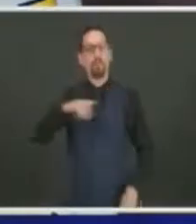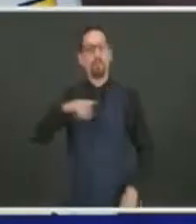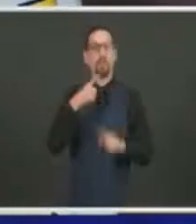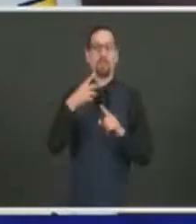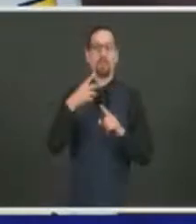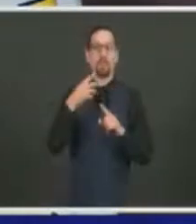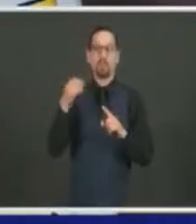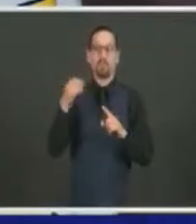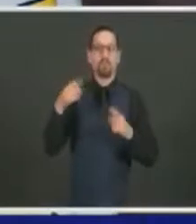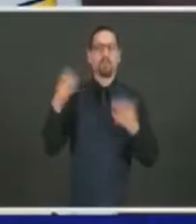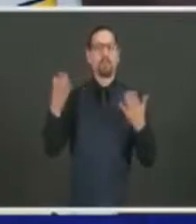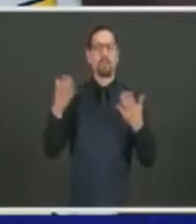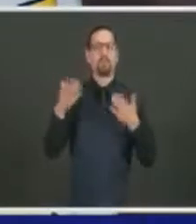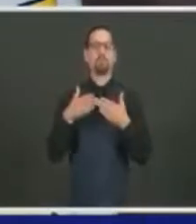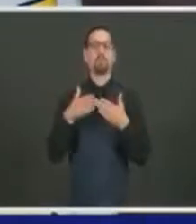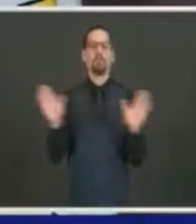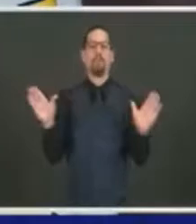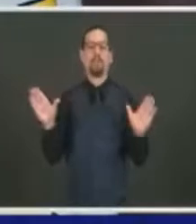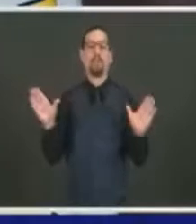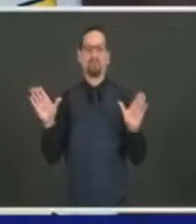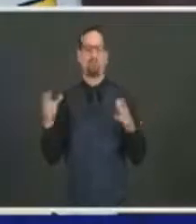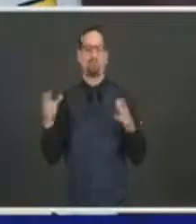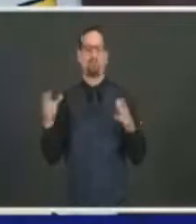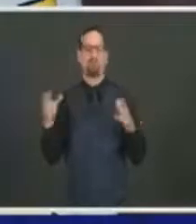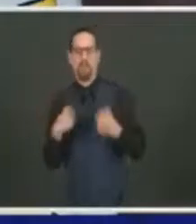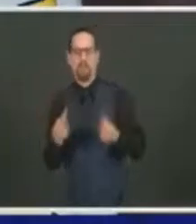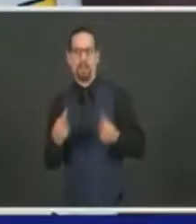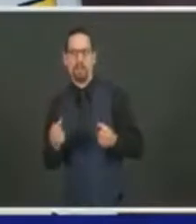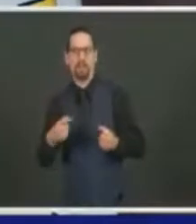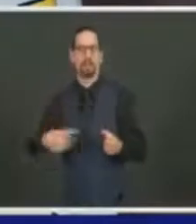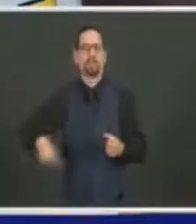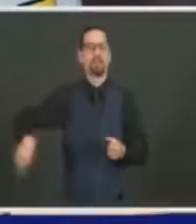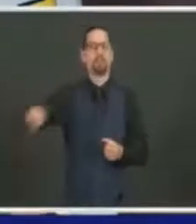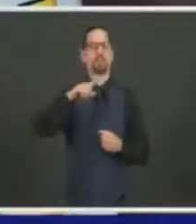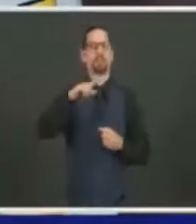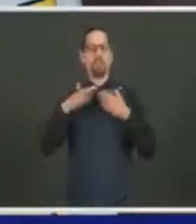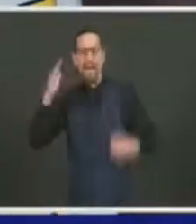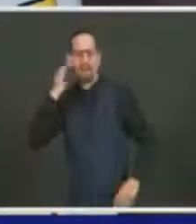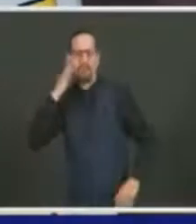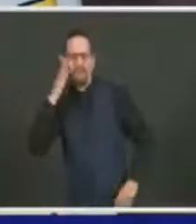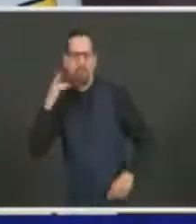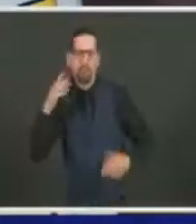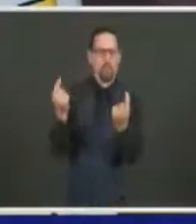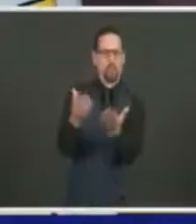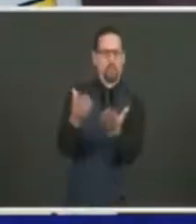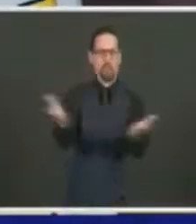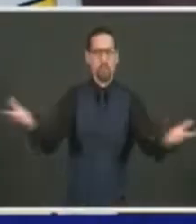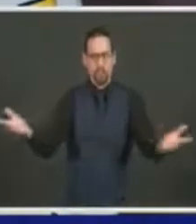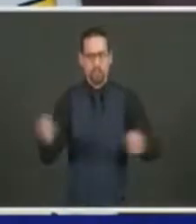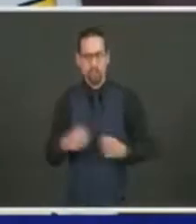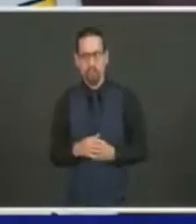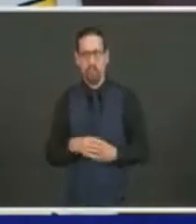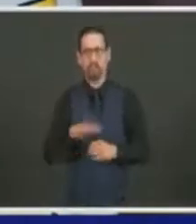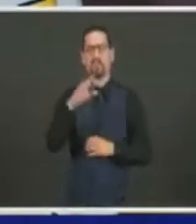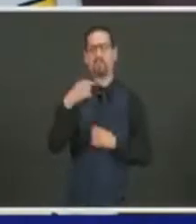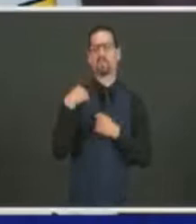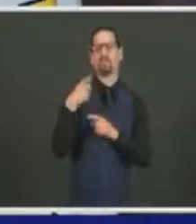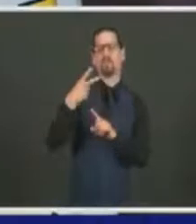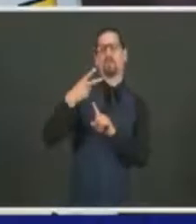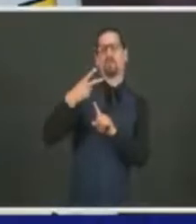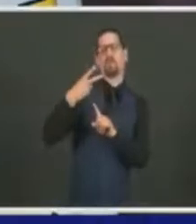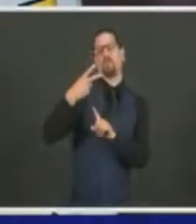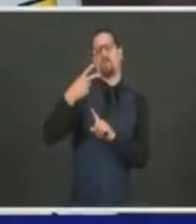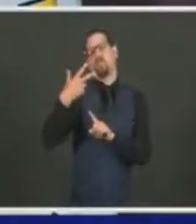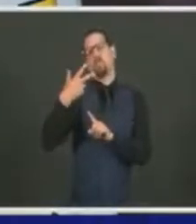It is crystal clear now. We know a lot more now than we did 2-3 months ago. It is crystal clear now that